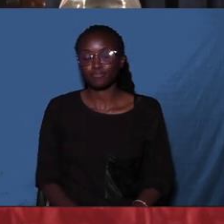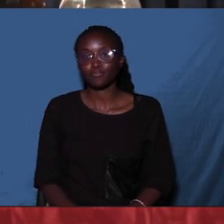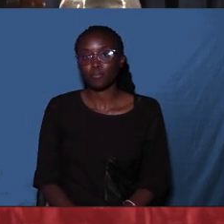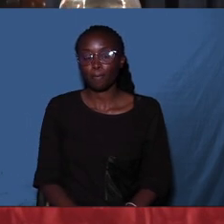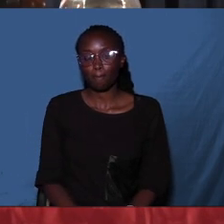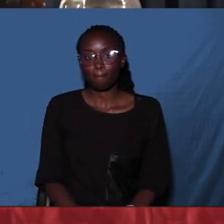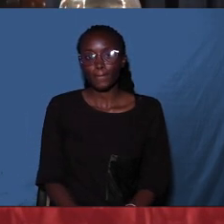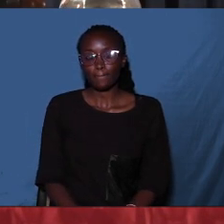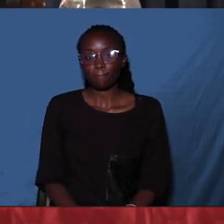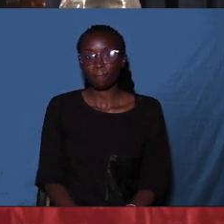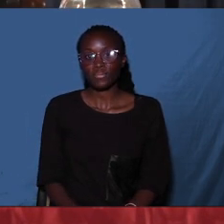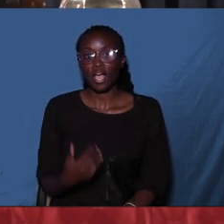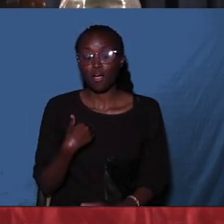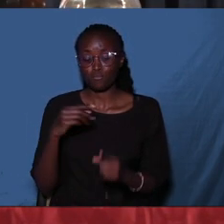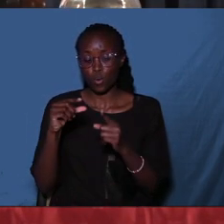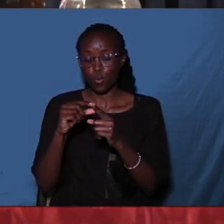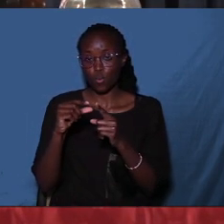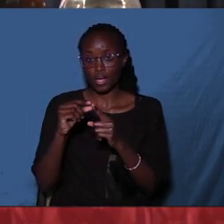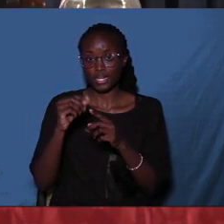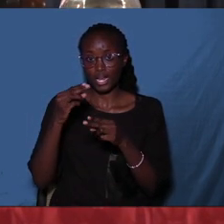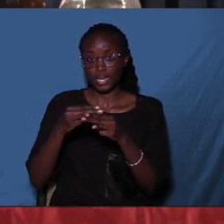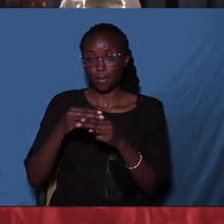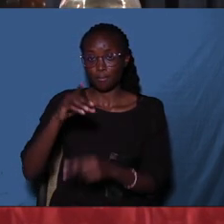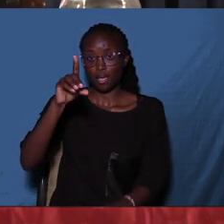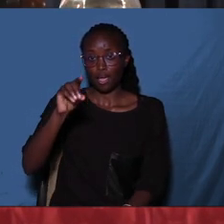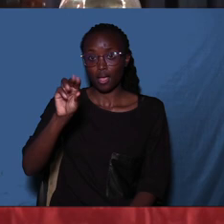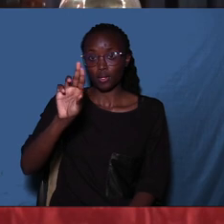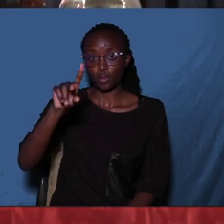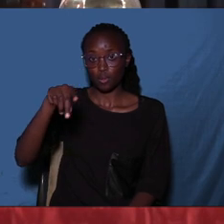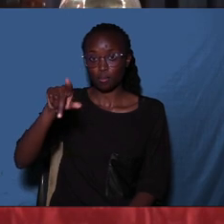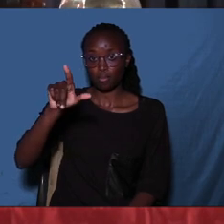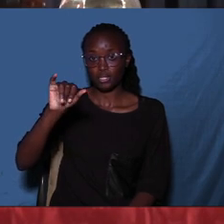duplicity, which is doubleness of heart or speech,